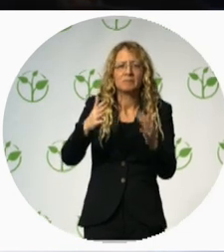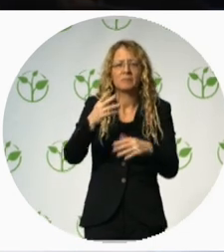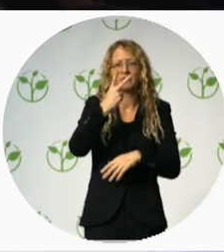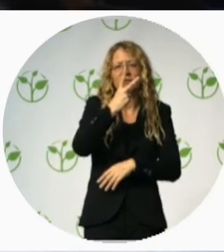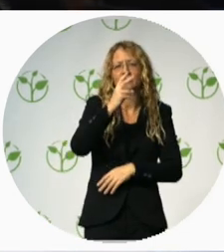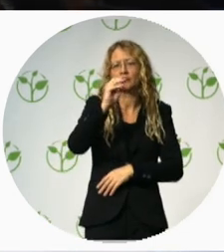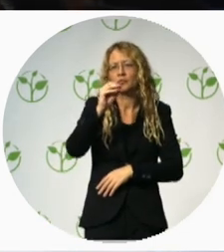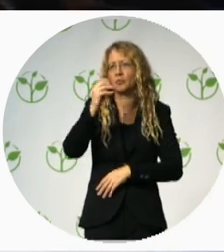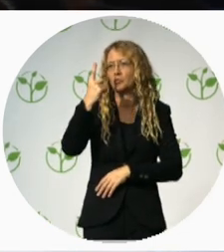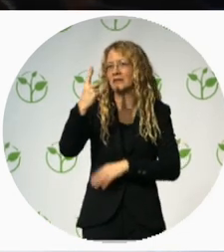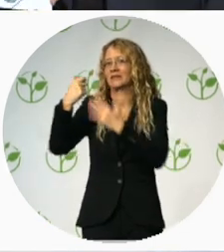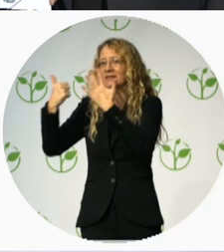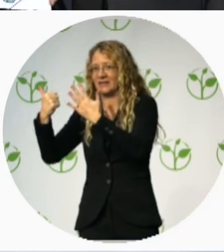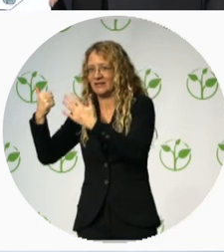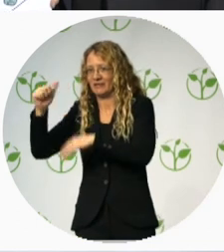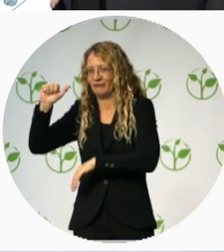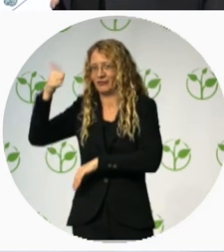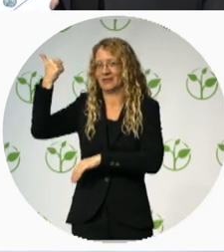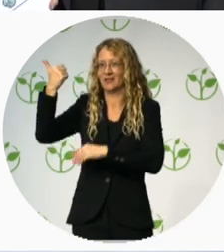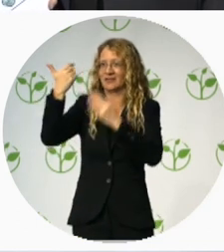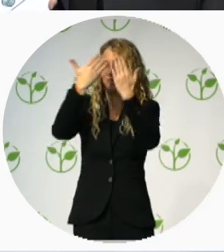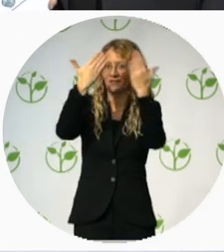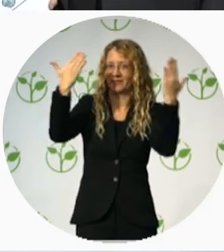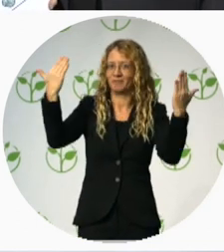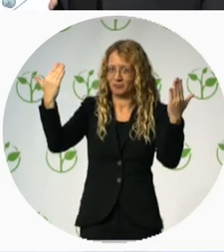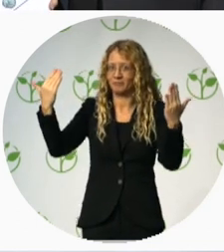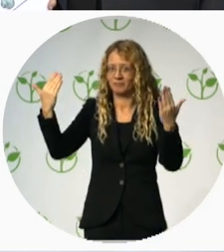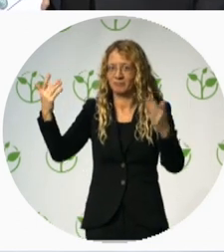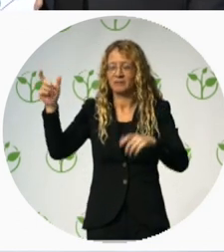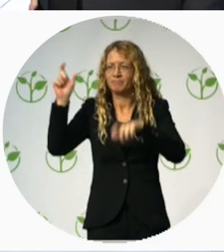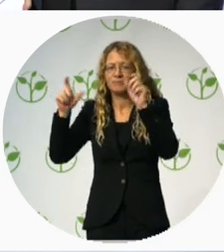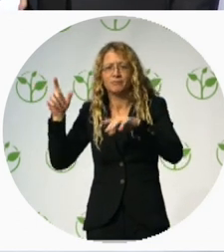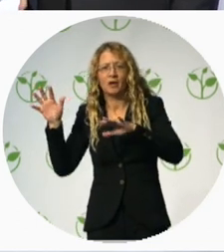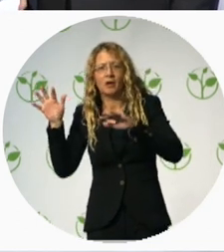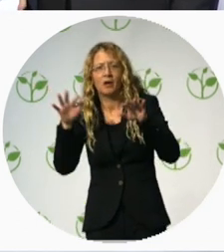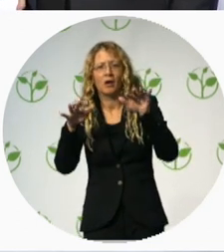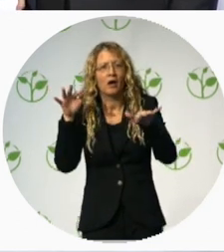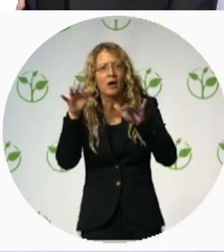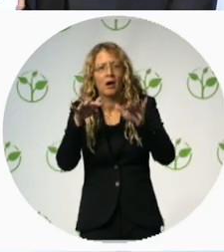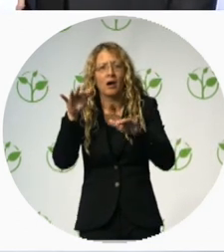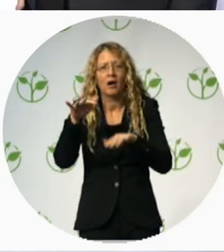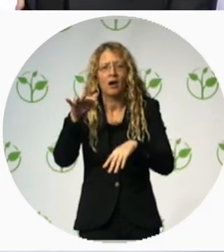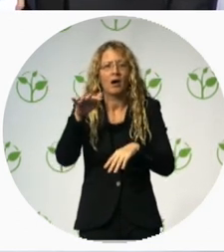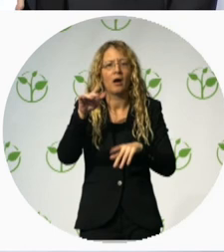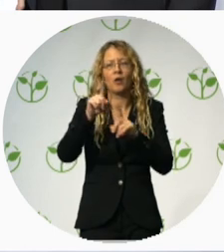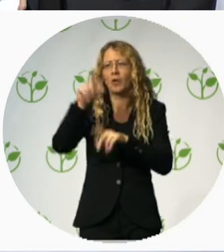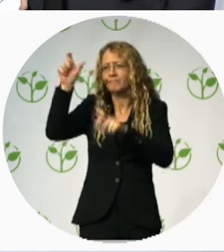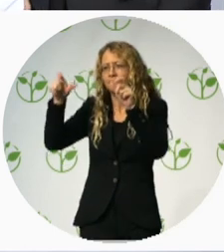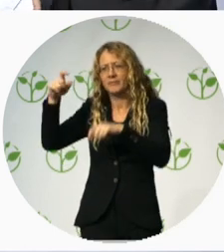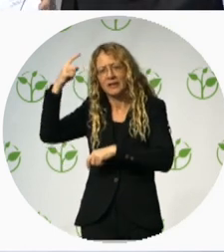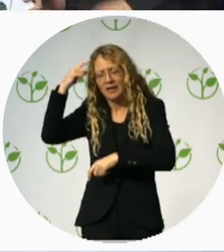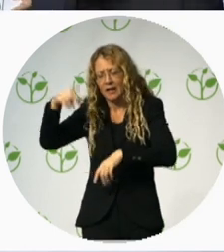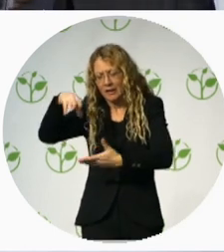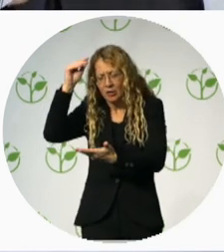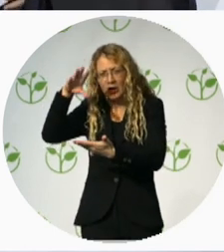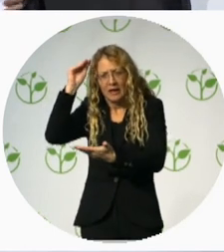Emperor, Everyman, which allowed many people with intellectual disabilities to participate in cultural life in an independent way. The service has